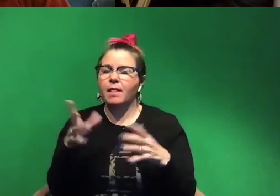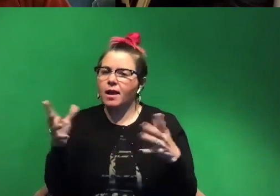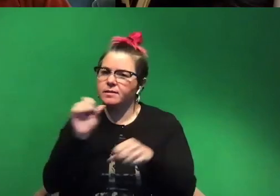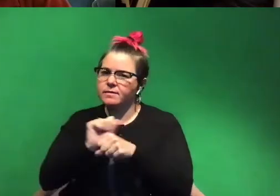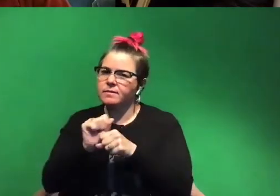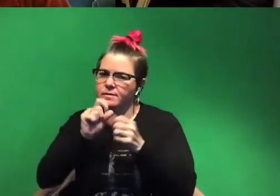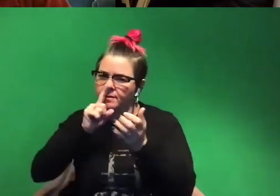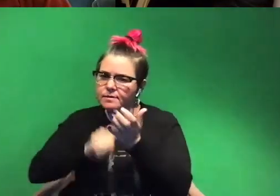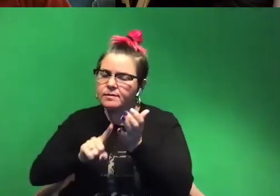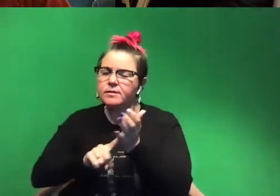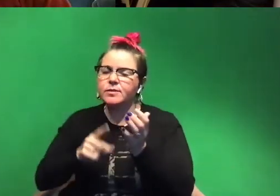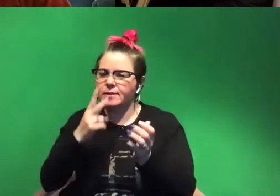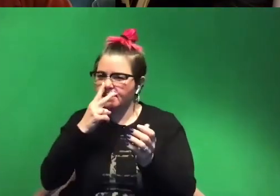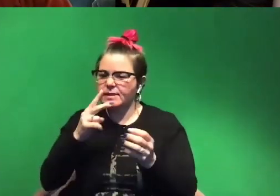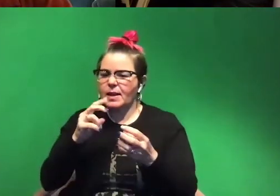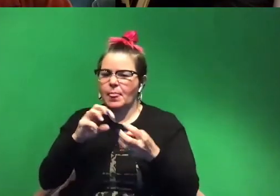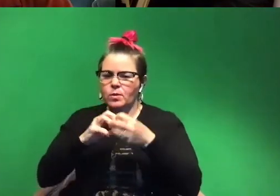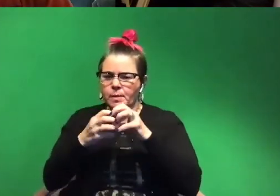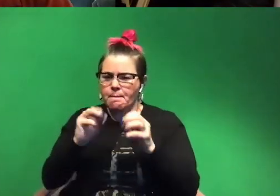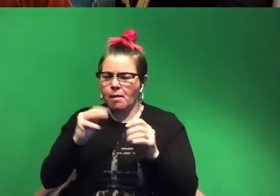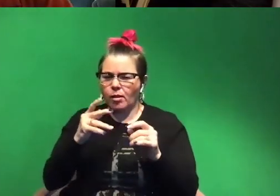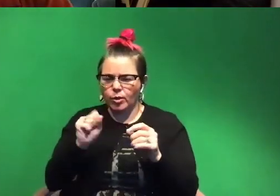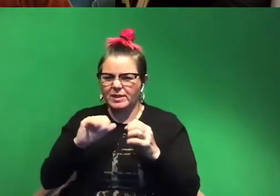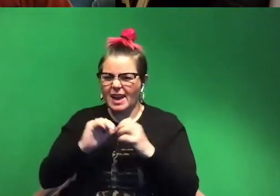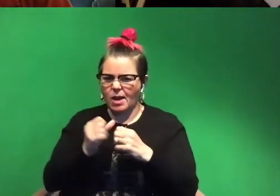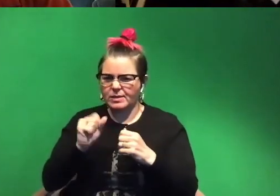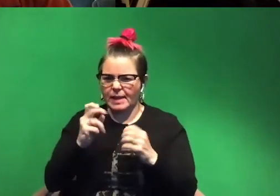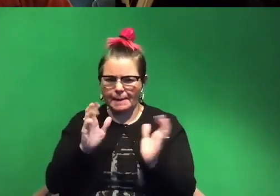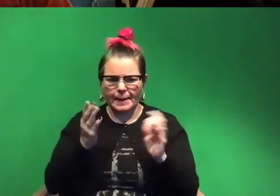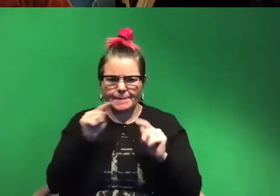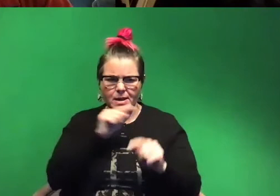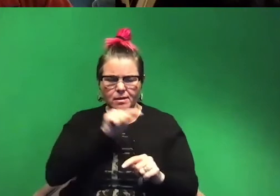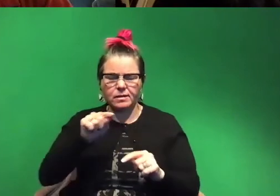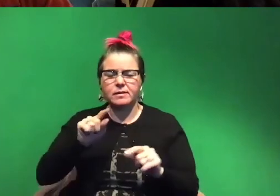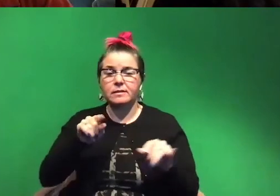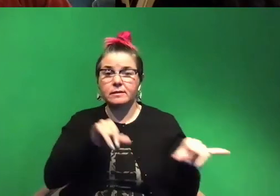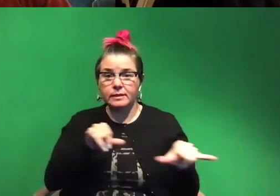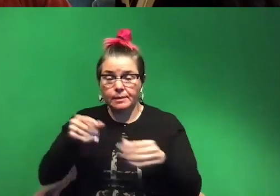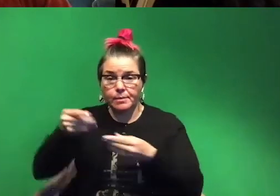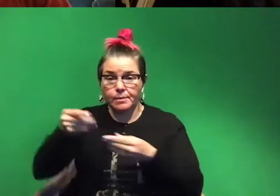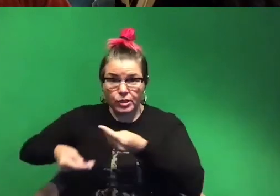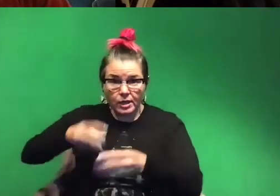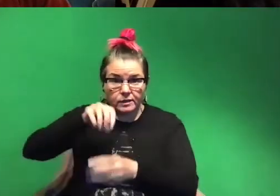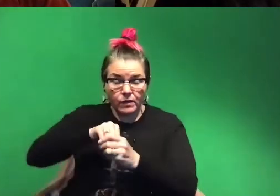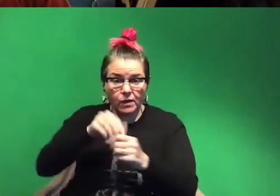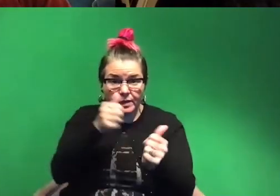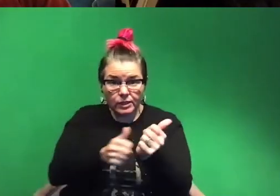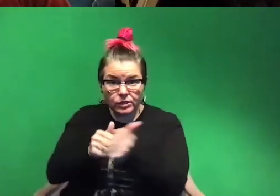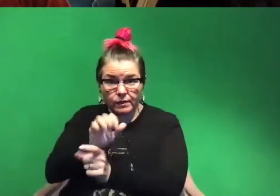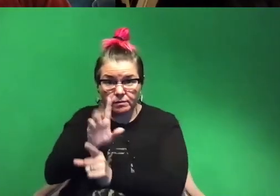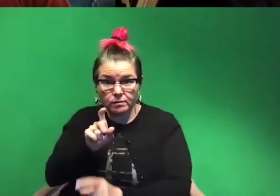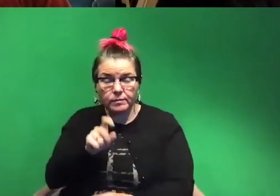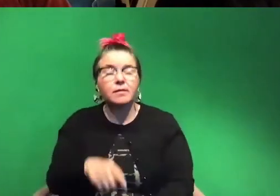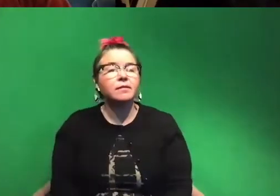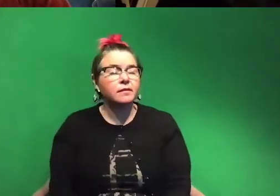see molecularly how do all these different types of slime compare? Like, are there similar genetics behind each of them? That's